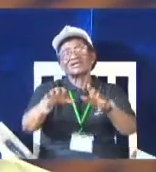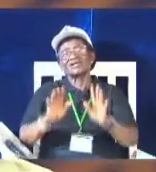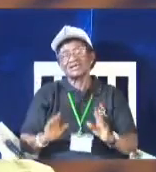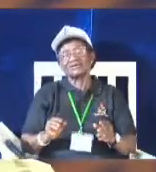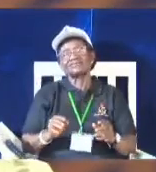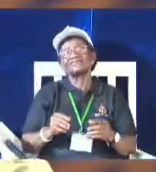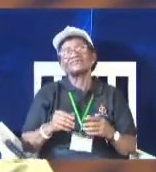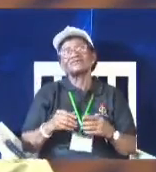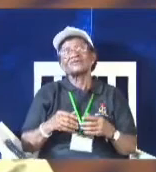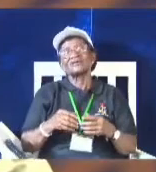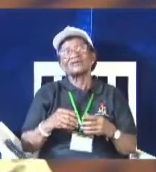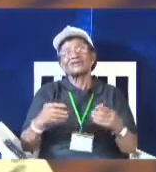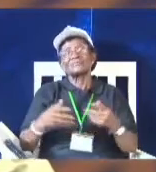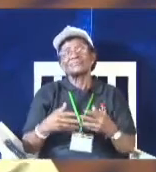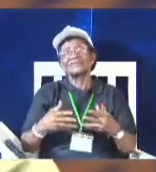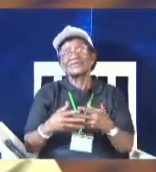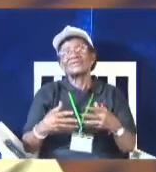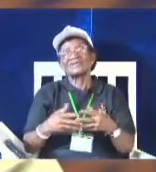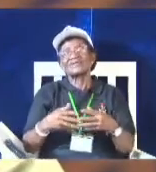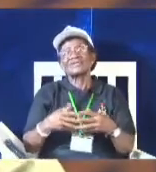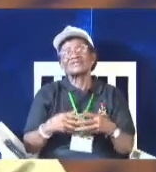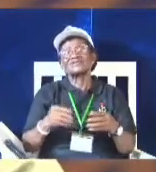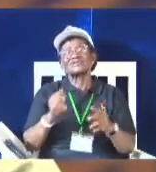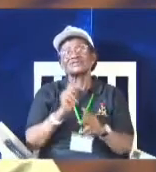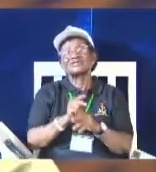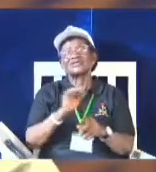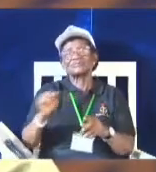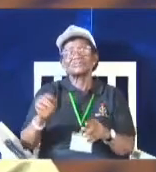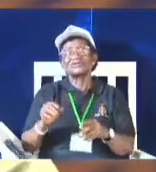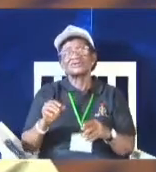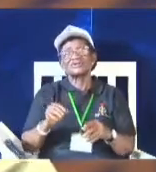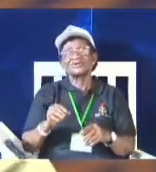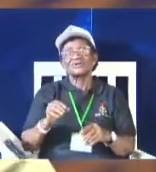keeping company with the dead.